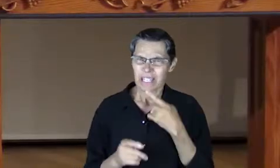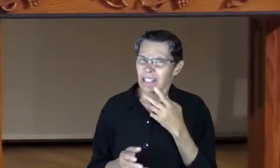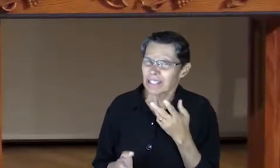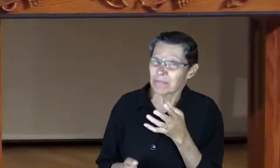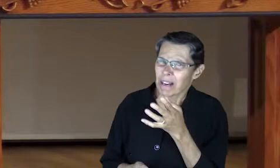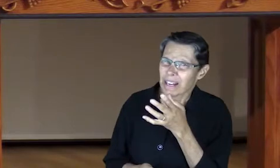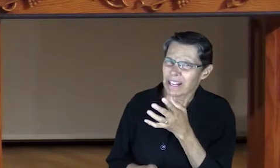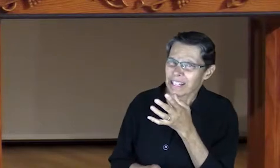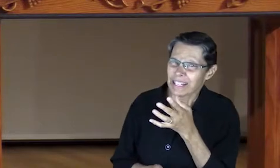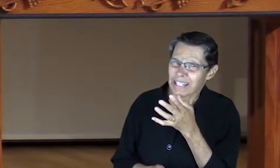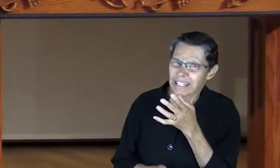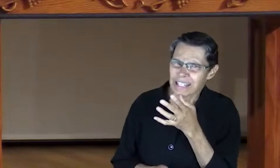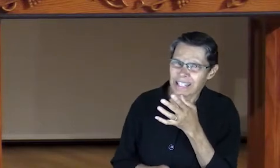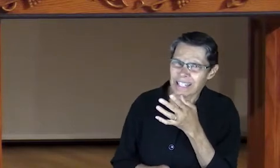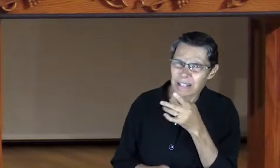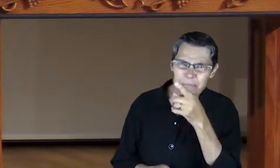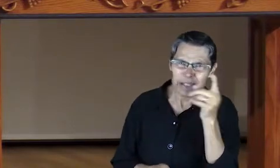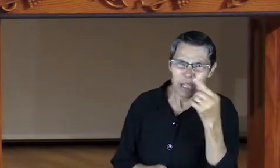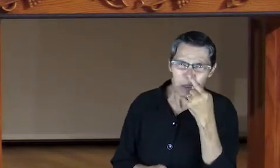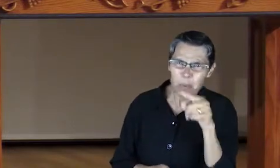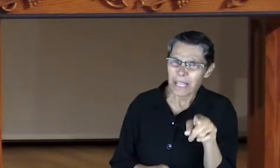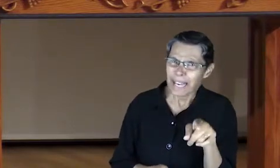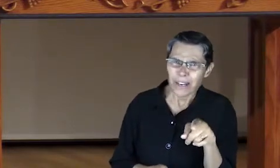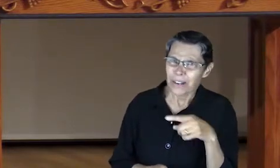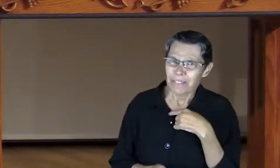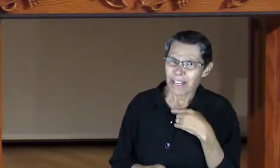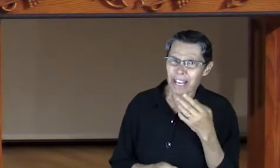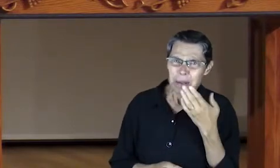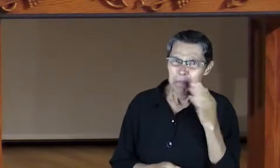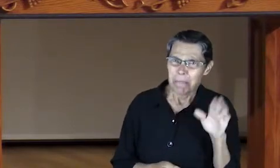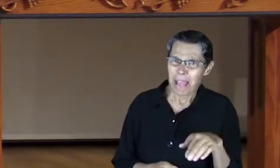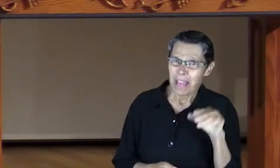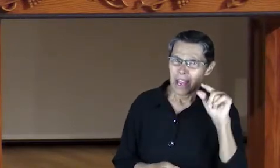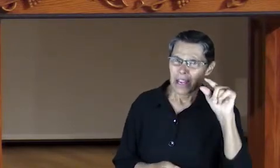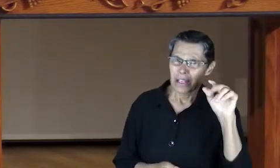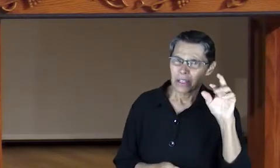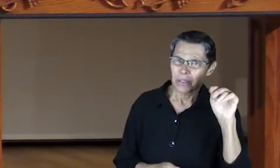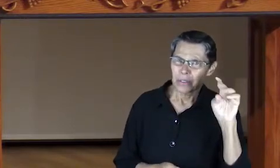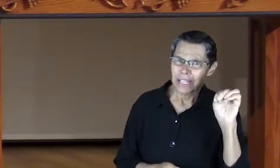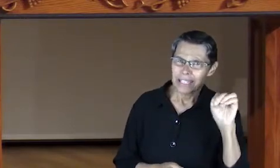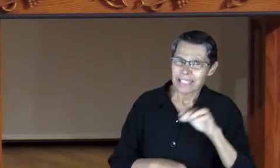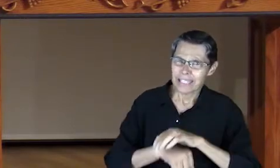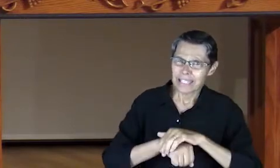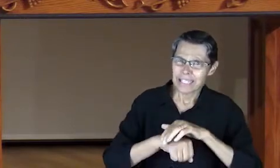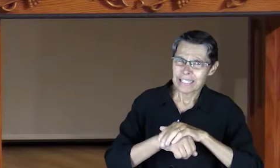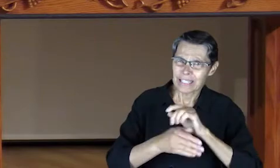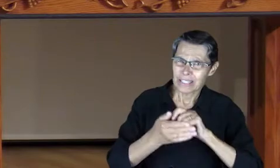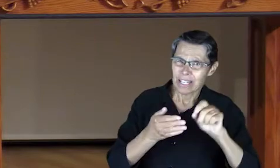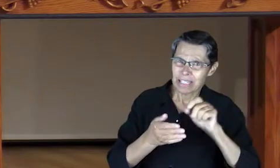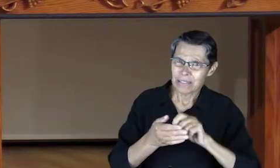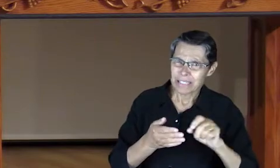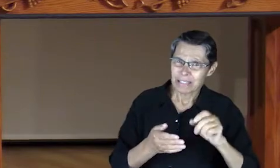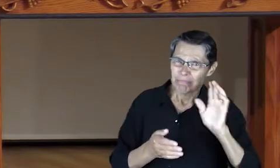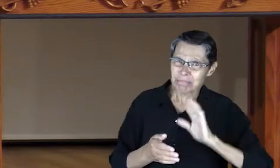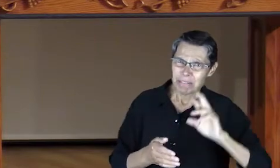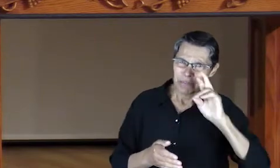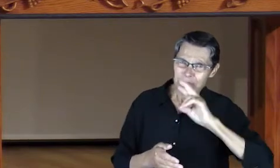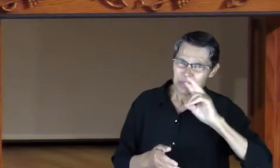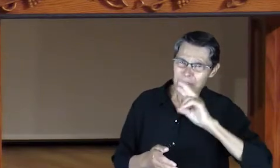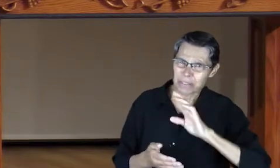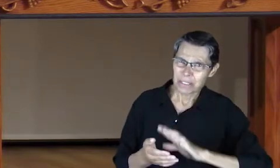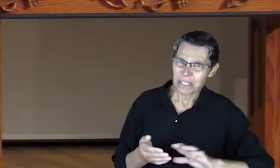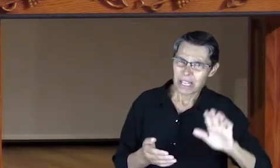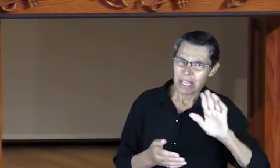And she said, well, mom, I think they don't care that I got a D in English composition when I was a